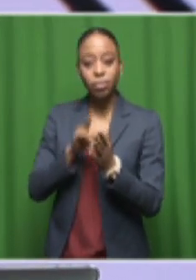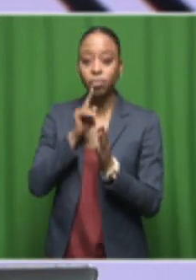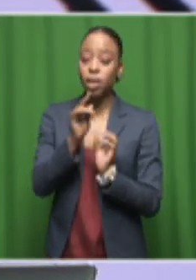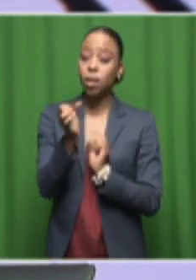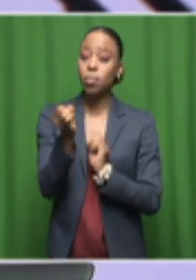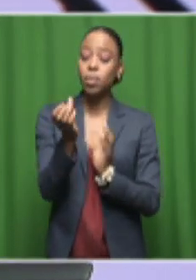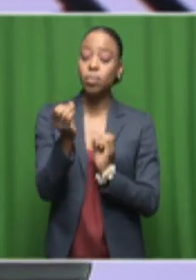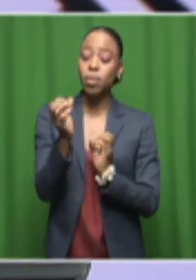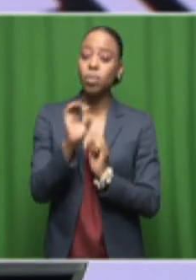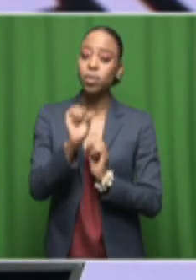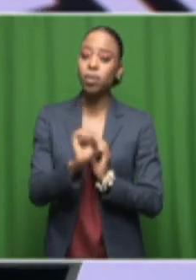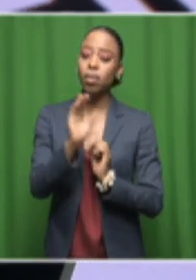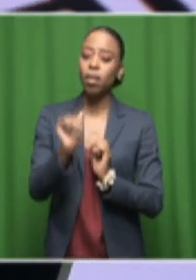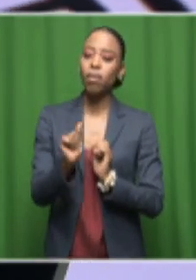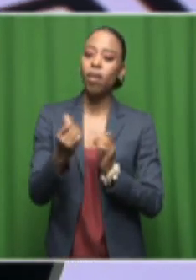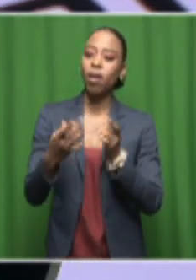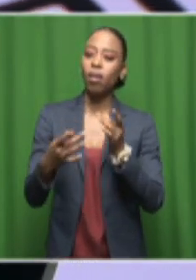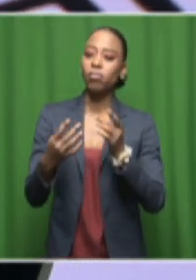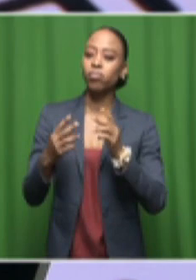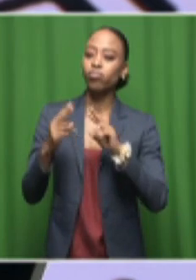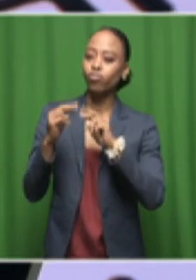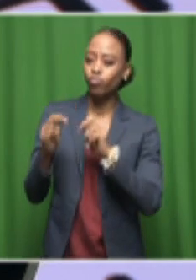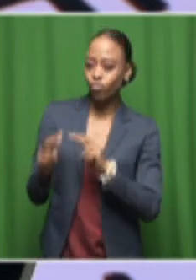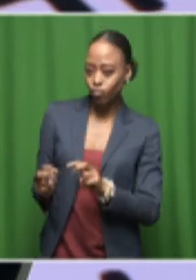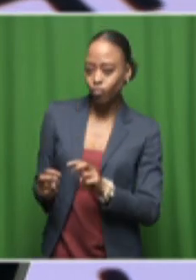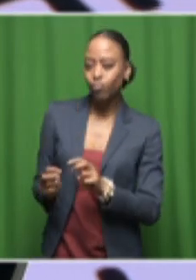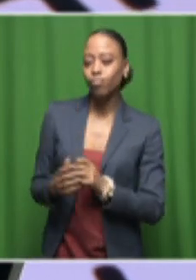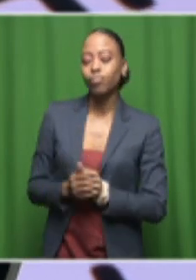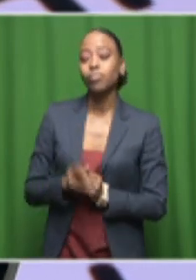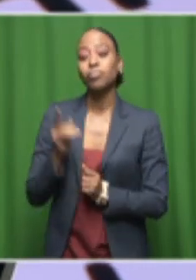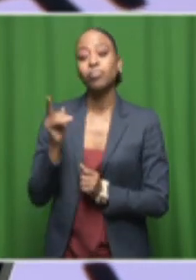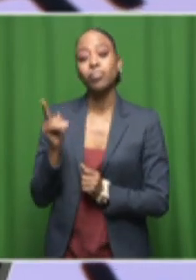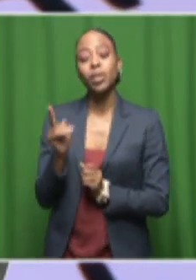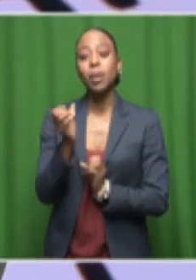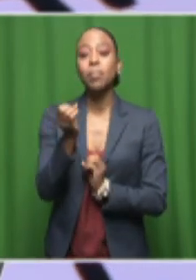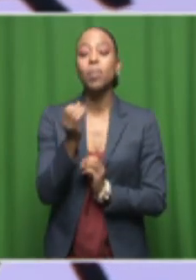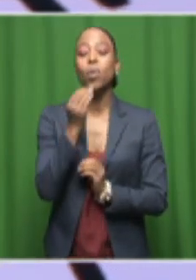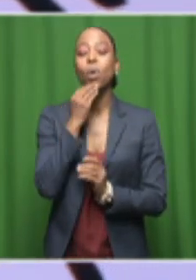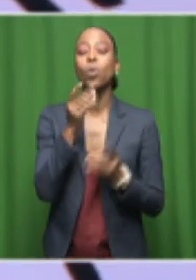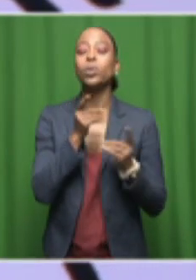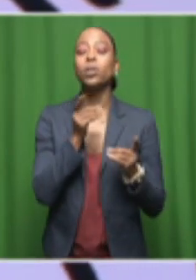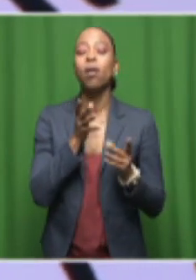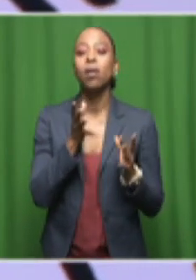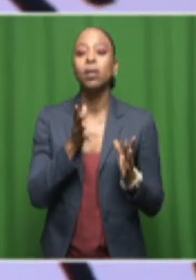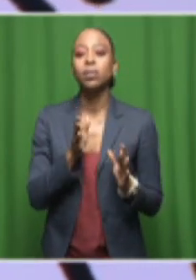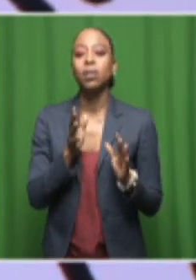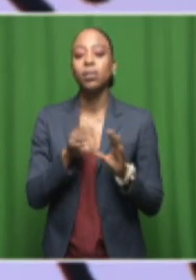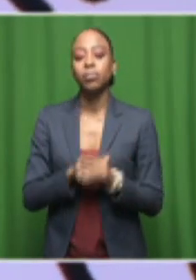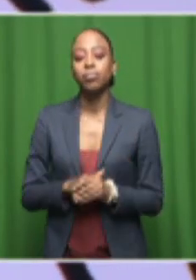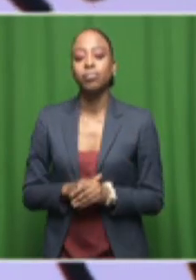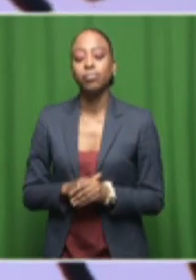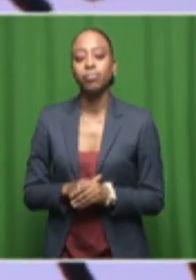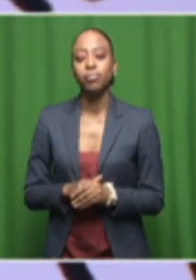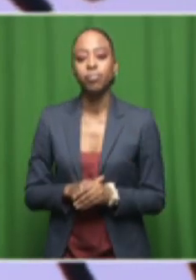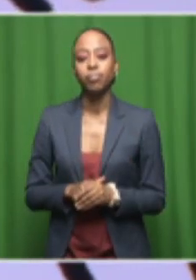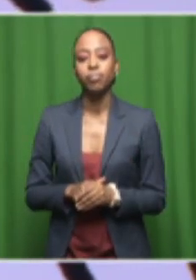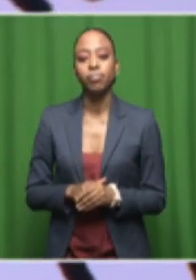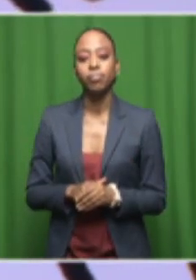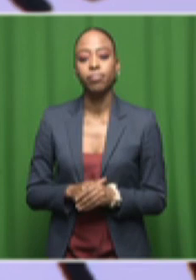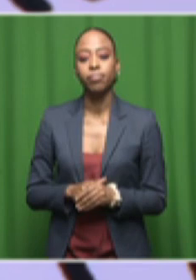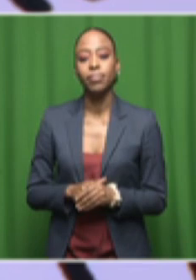those to us from the HSRC as the Director in Public Health Societies and Belonging Research.